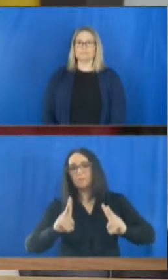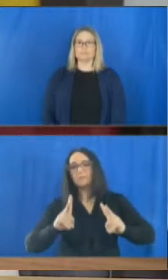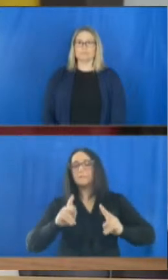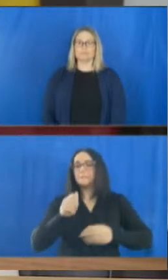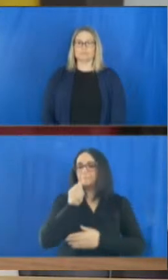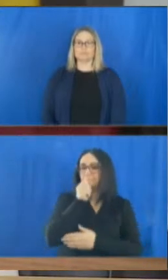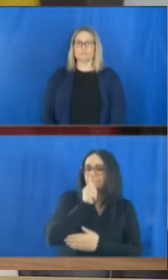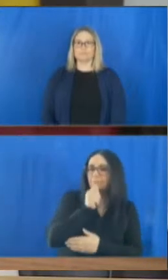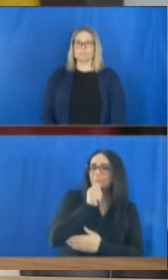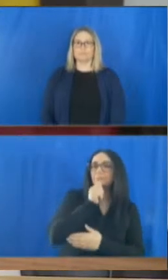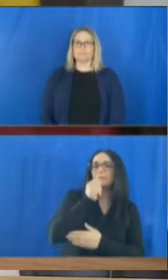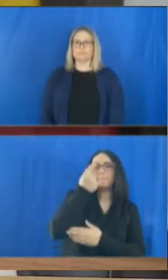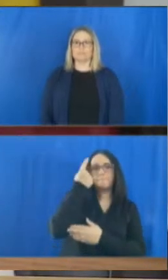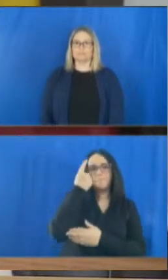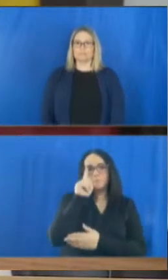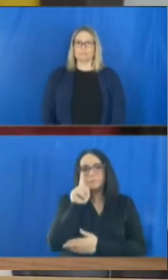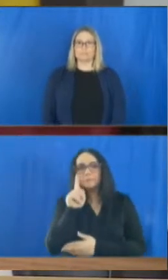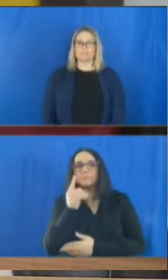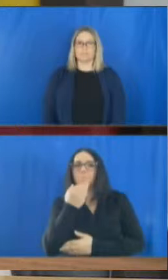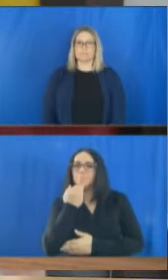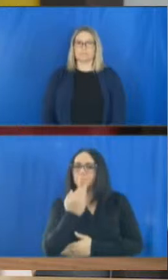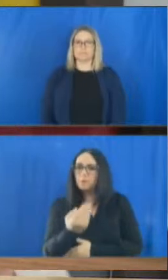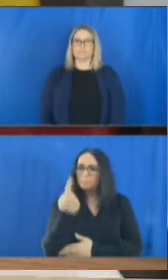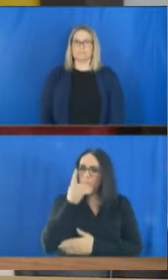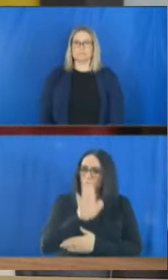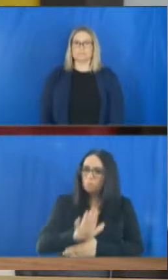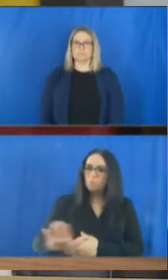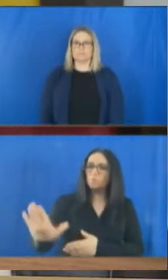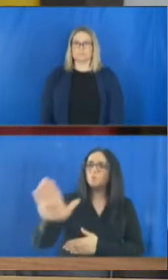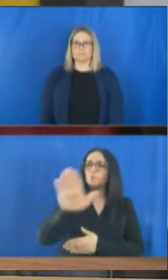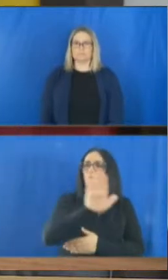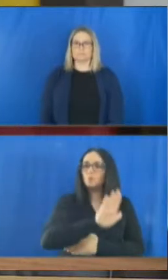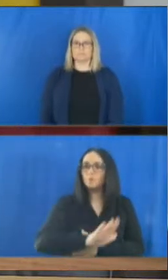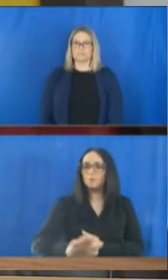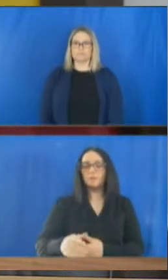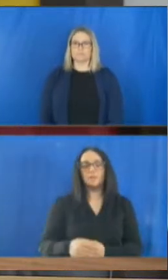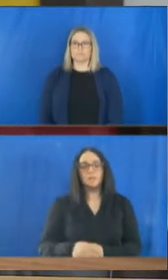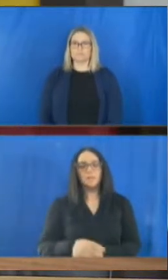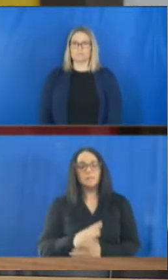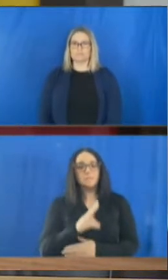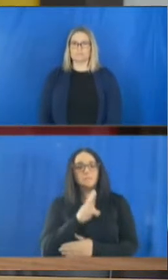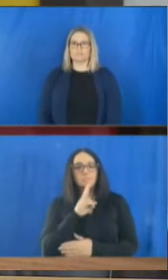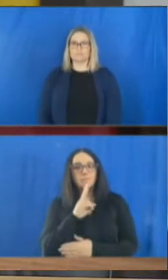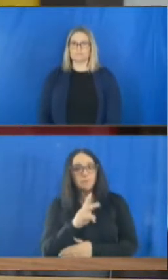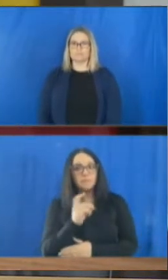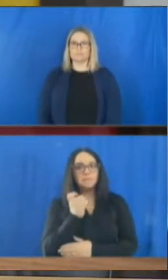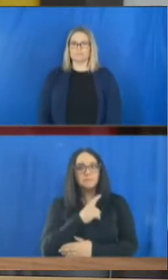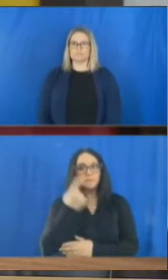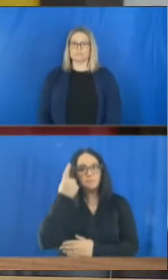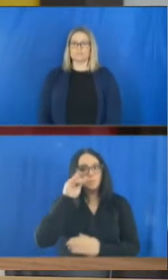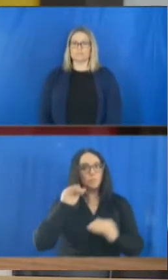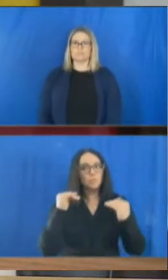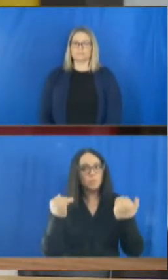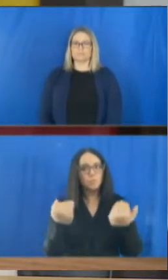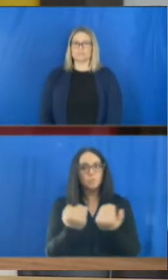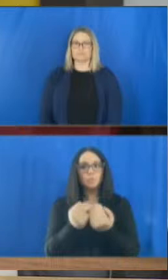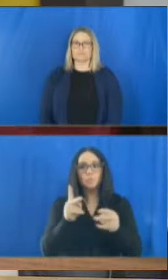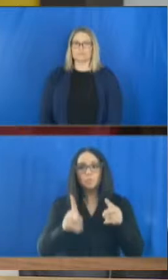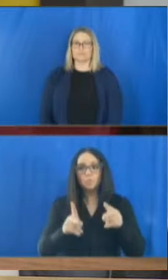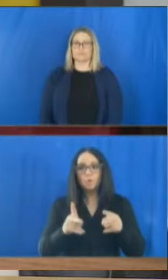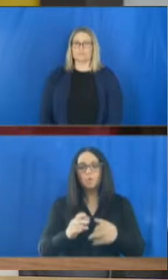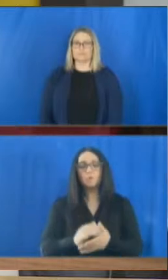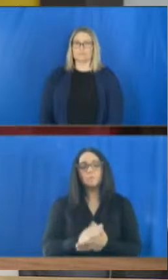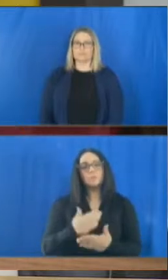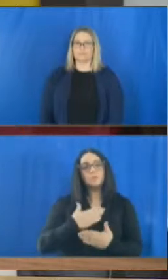que vous sachiez que vos efforts ont amélioré la situation. Alors, un gros merci.